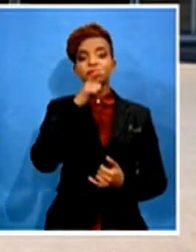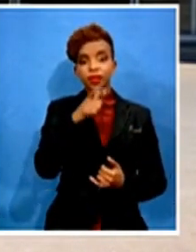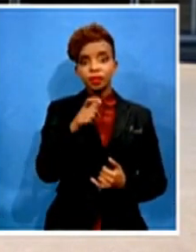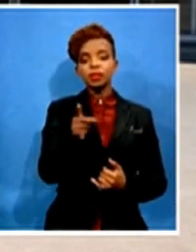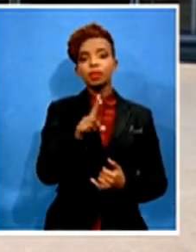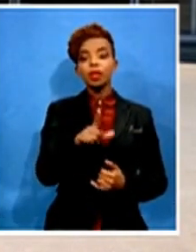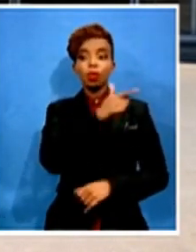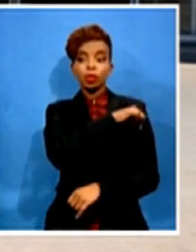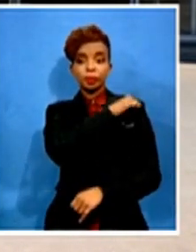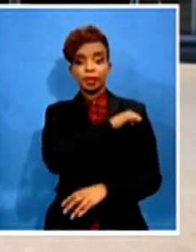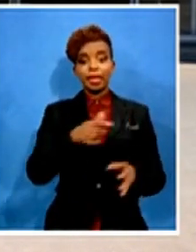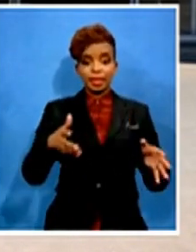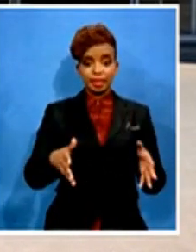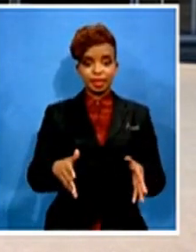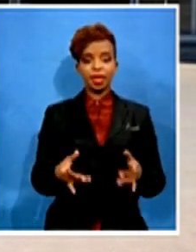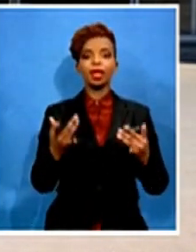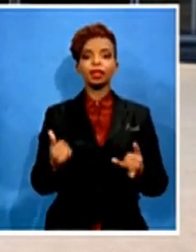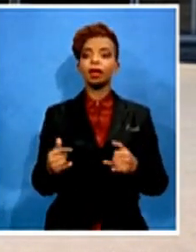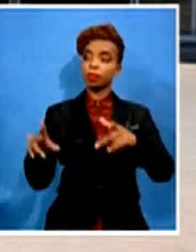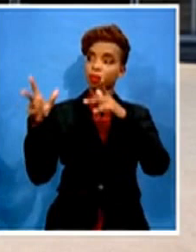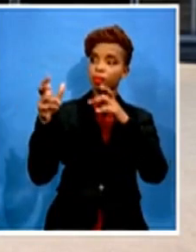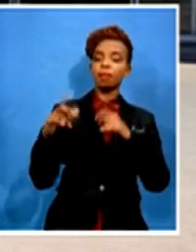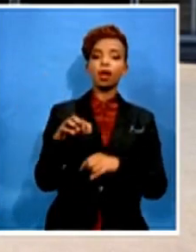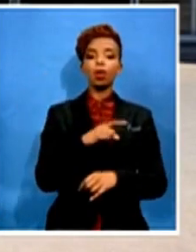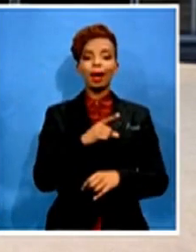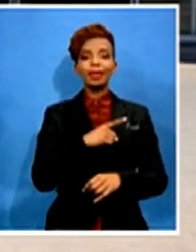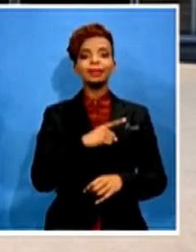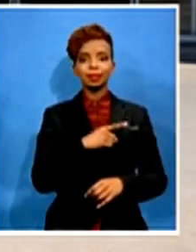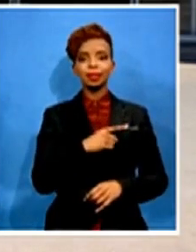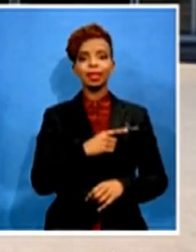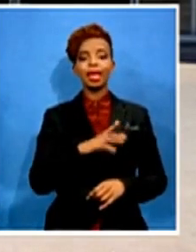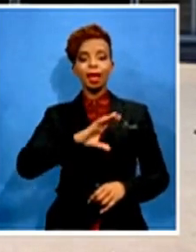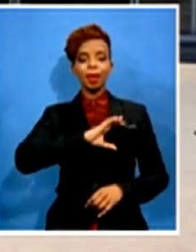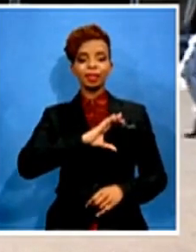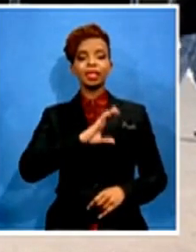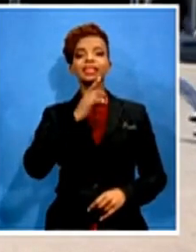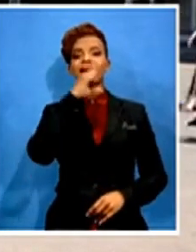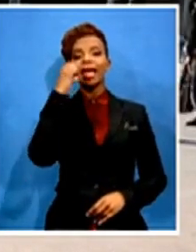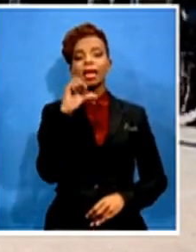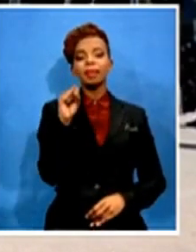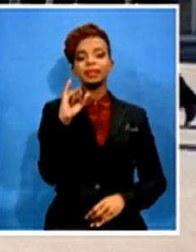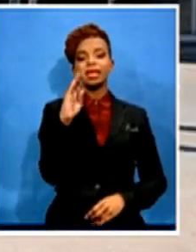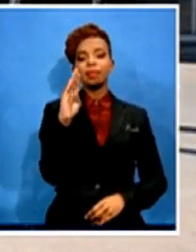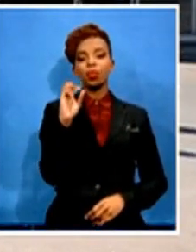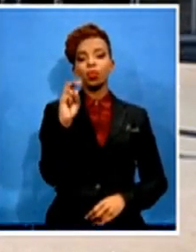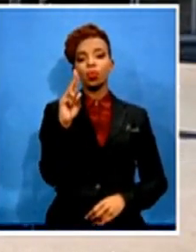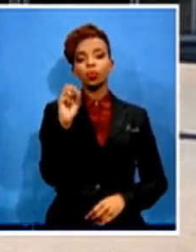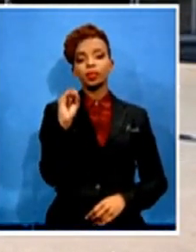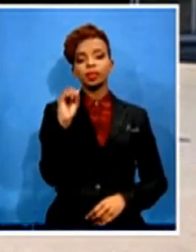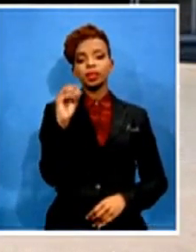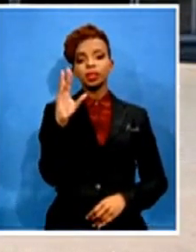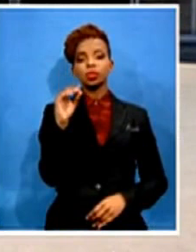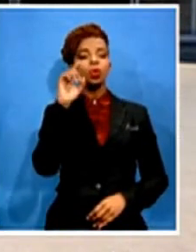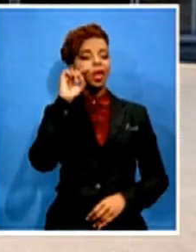when a patient, Mr. Sibusiso Khumalo, a 67-year-old patient, died in a makeshift ward, which was